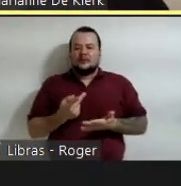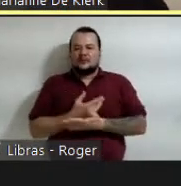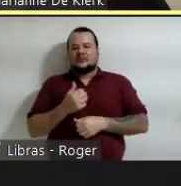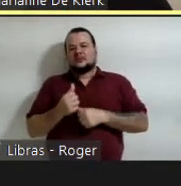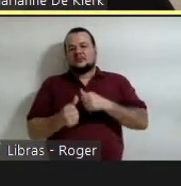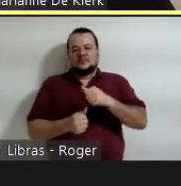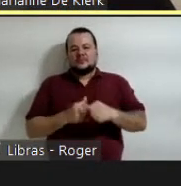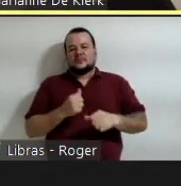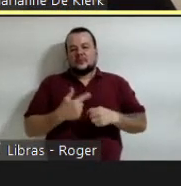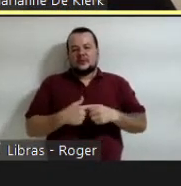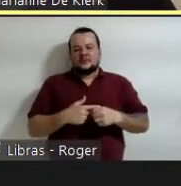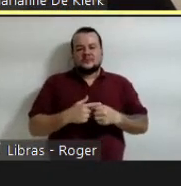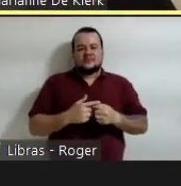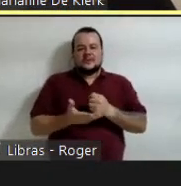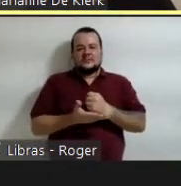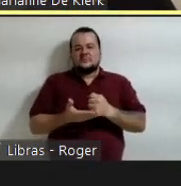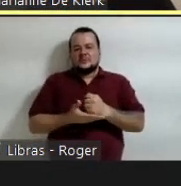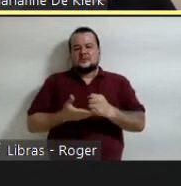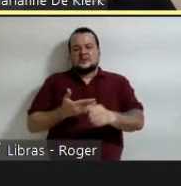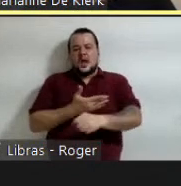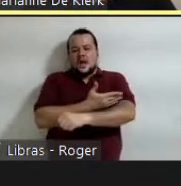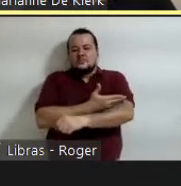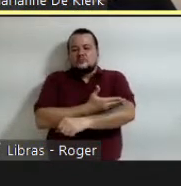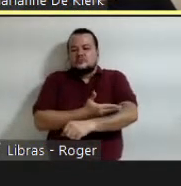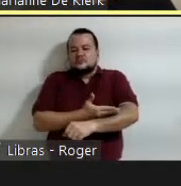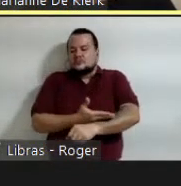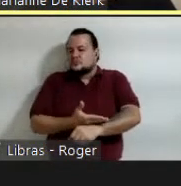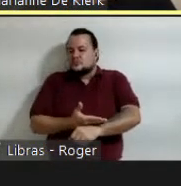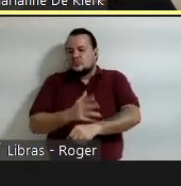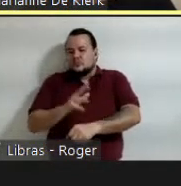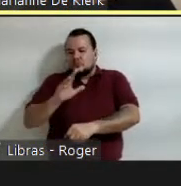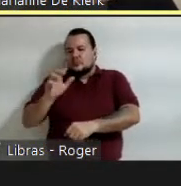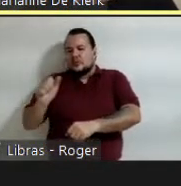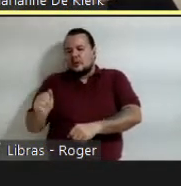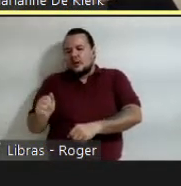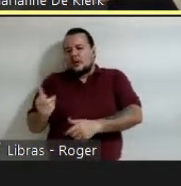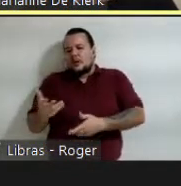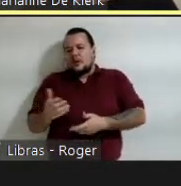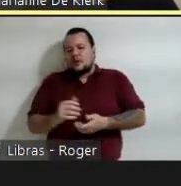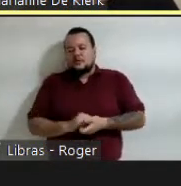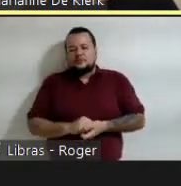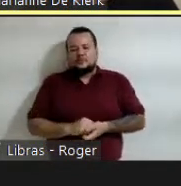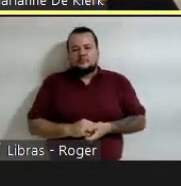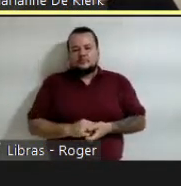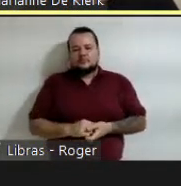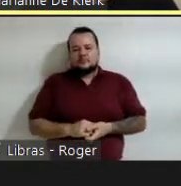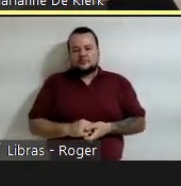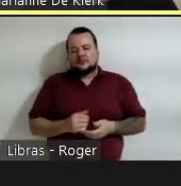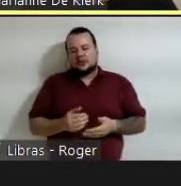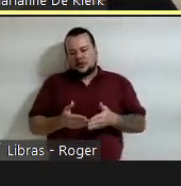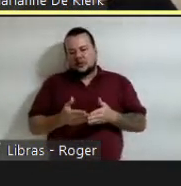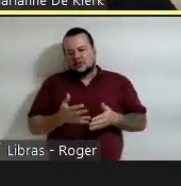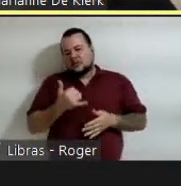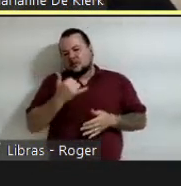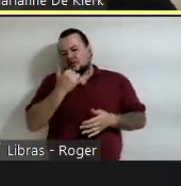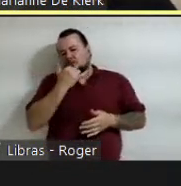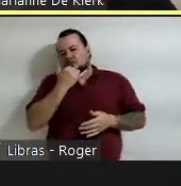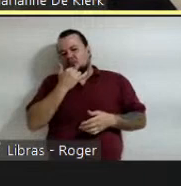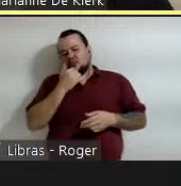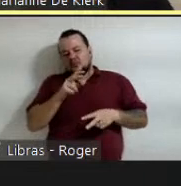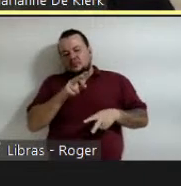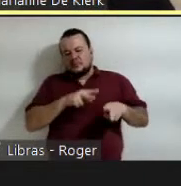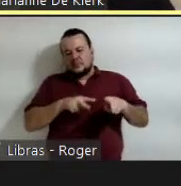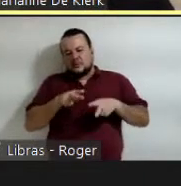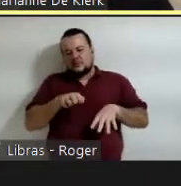my apologies for the very brief overview of the contemporary city. This has become an African city